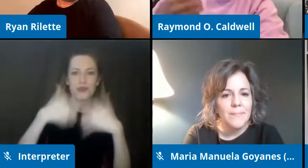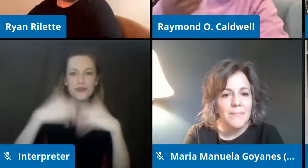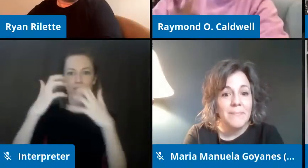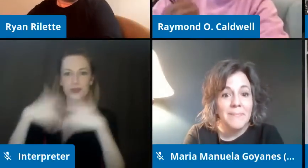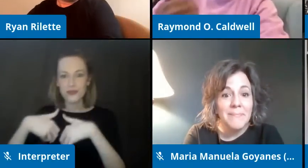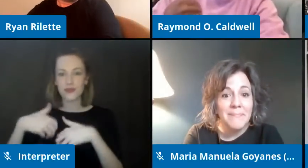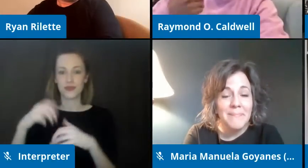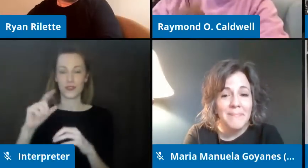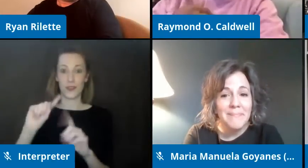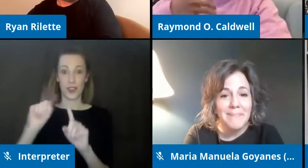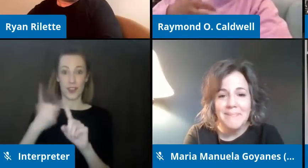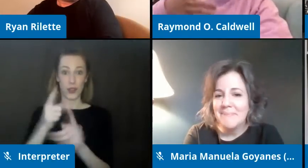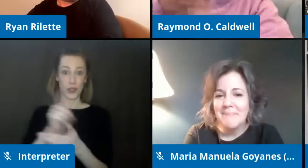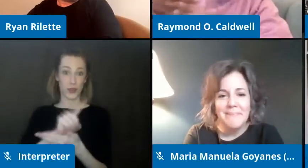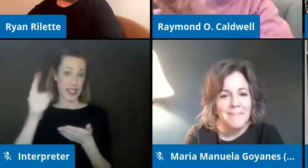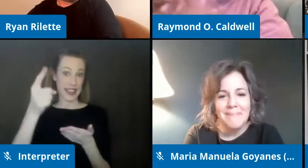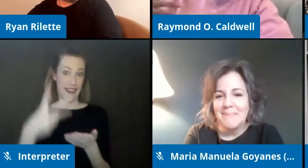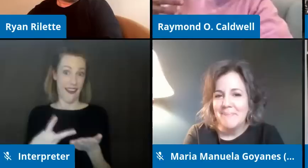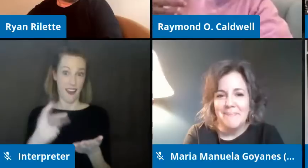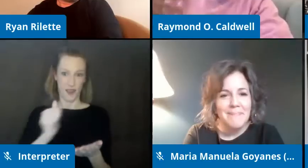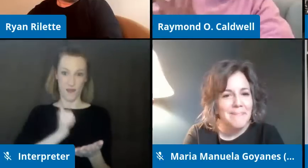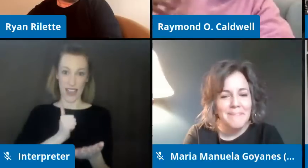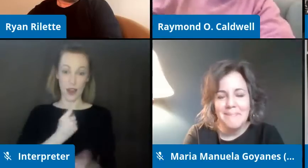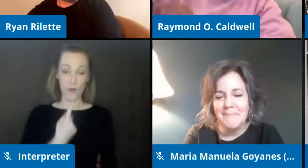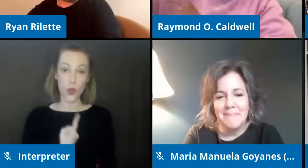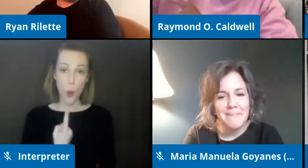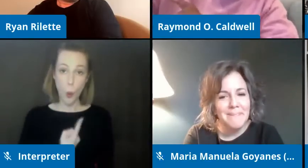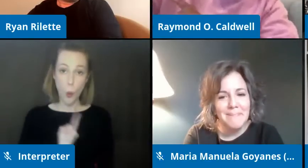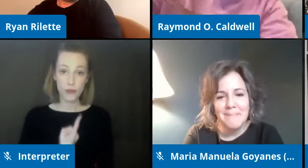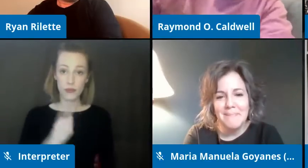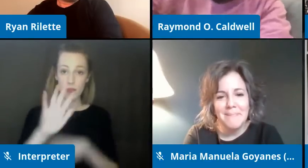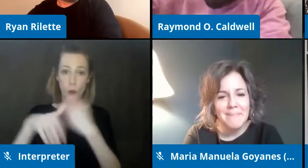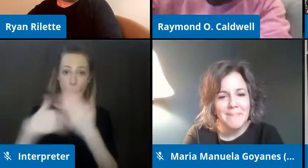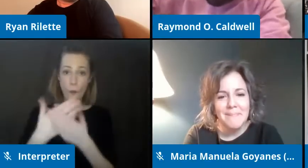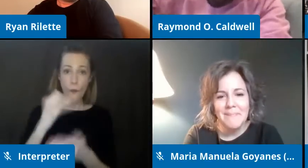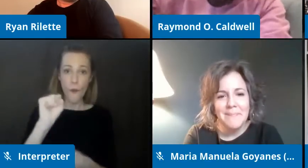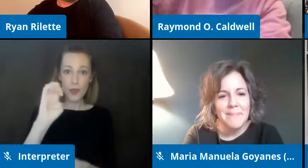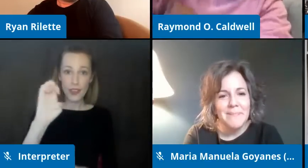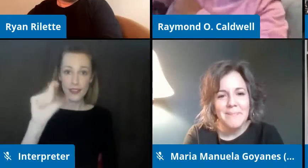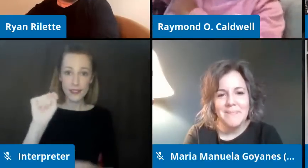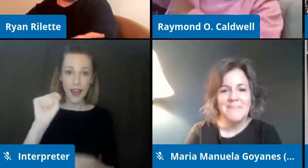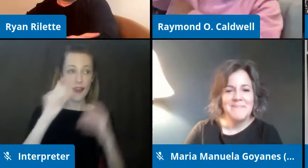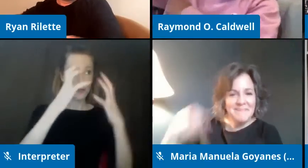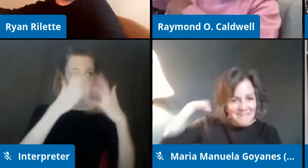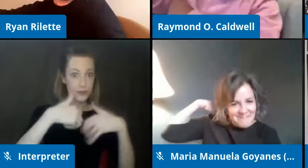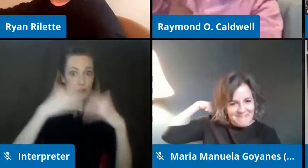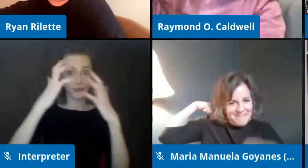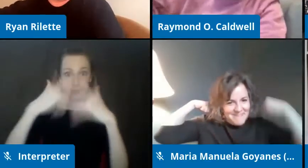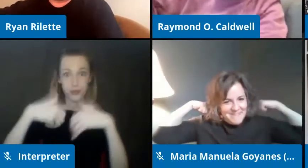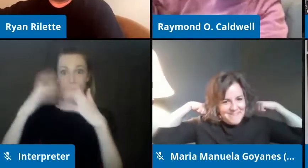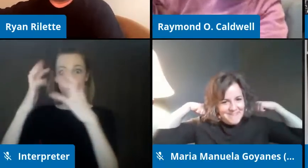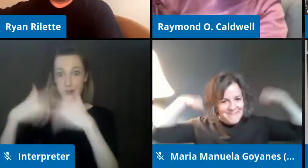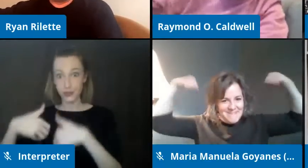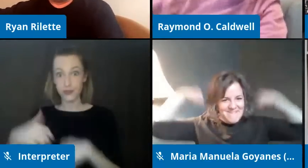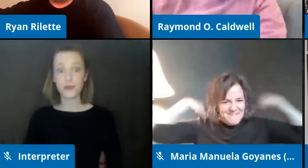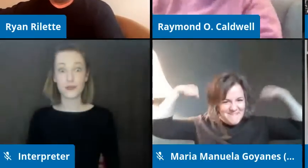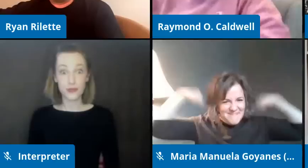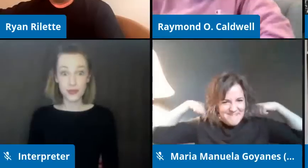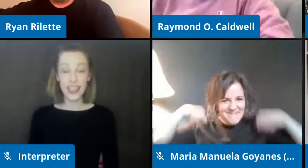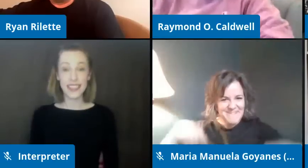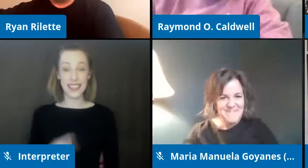myself, striking that set, taking it all apart. So I have guns now, so I am very